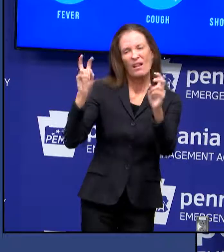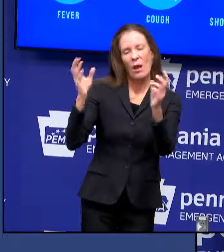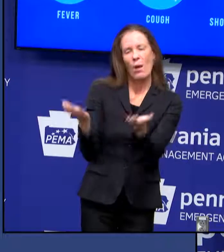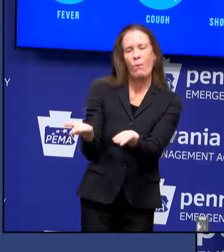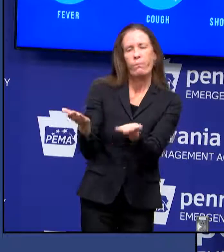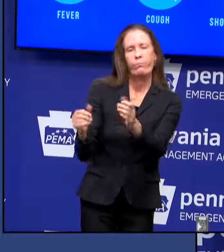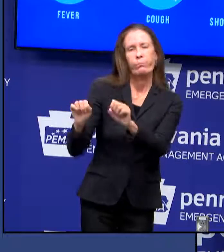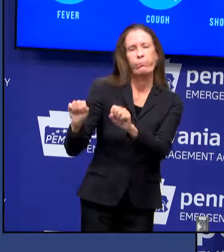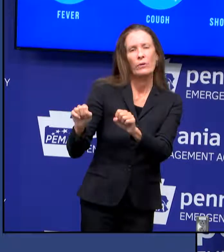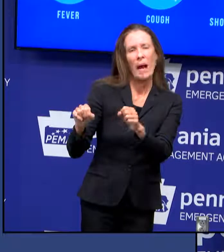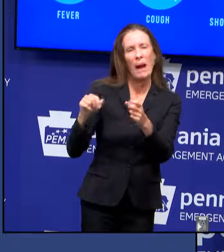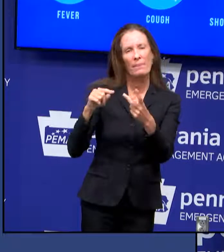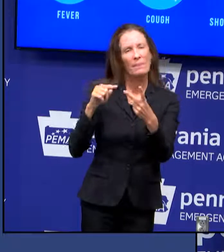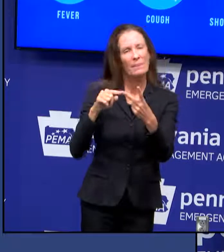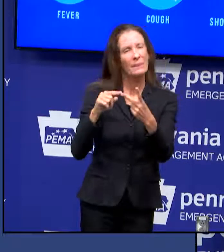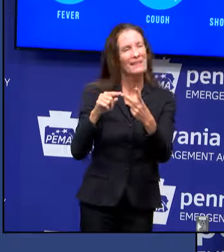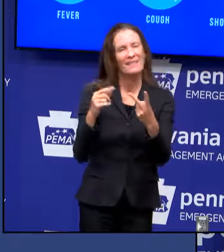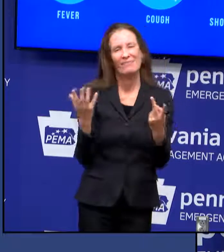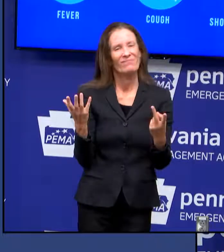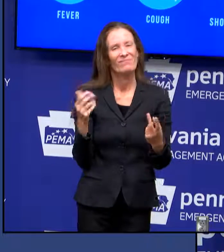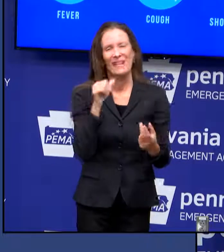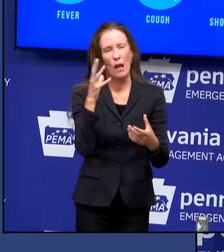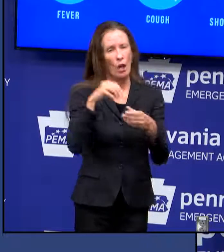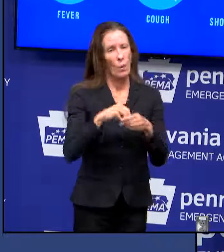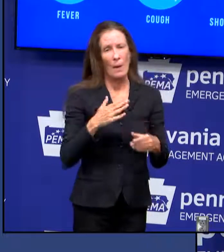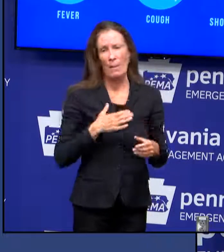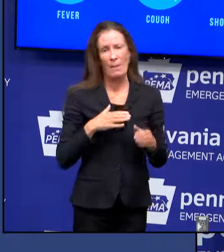included. They're included under the probable